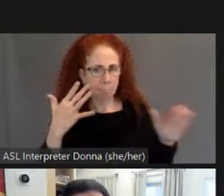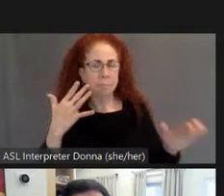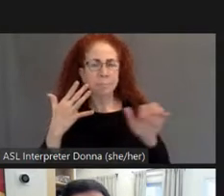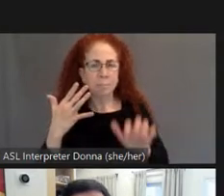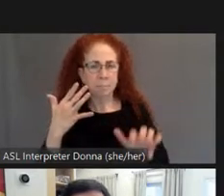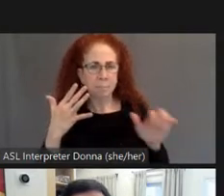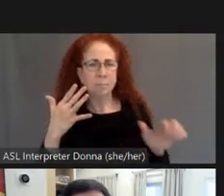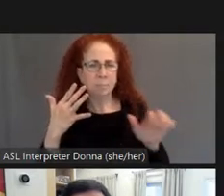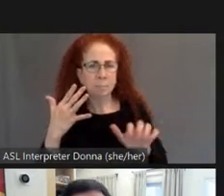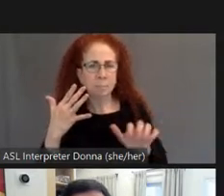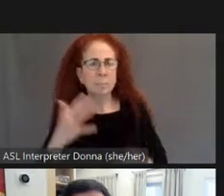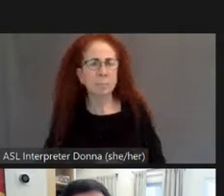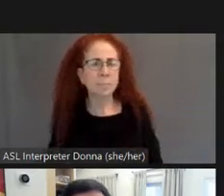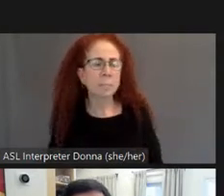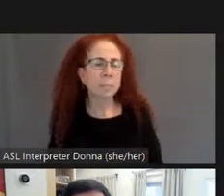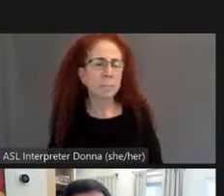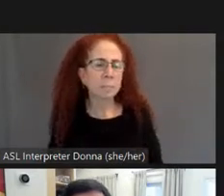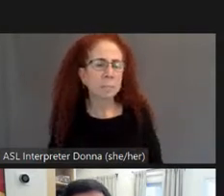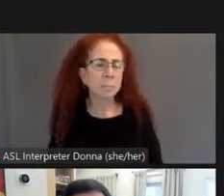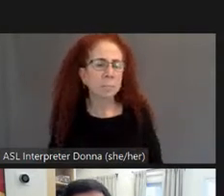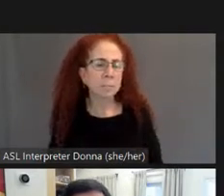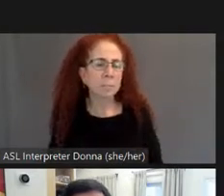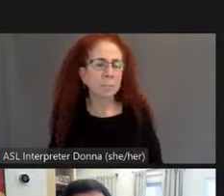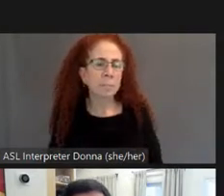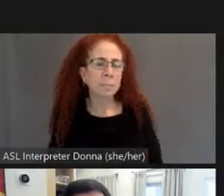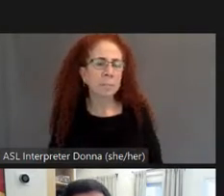Mais non, ce n'est pas le docteur